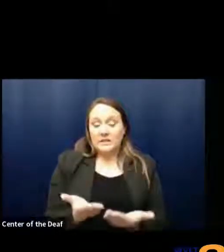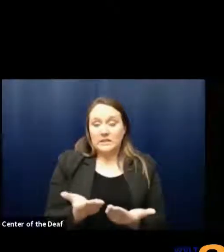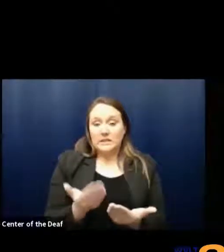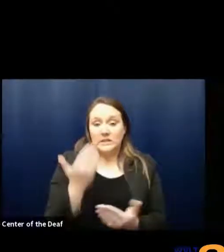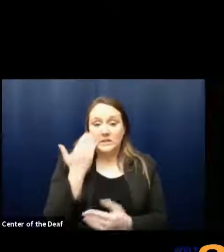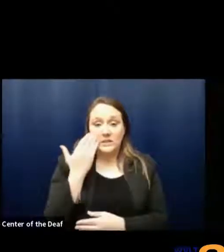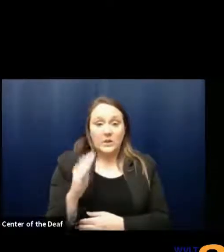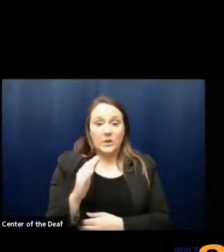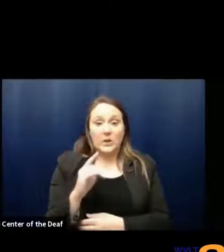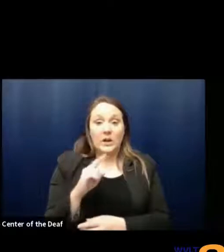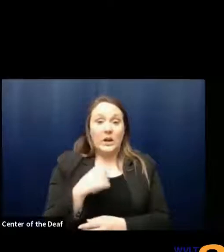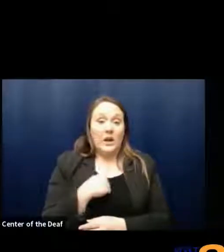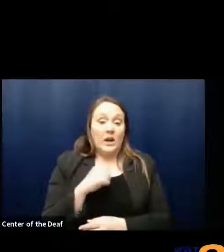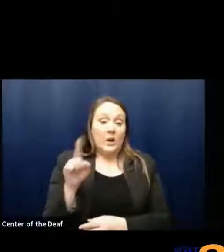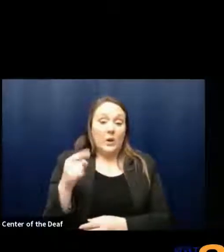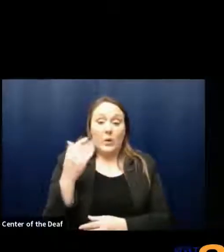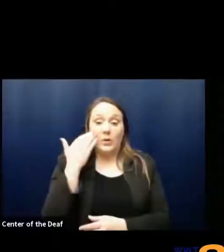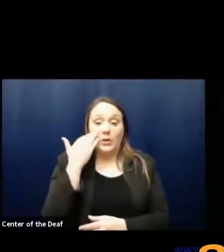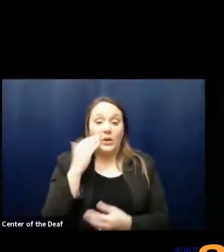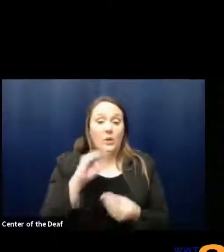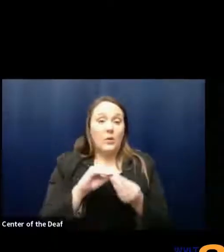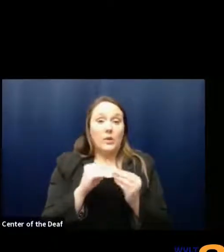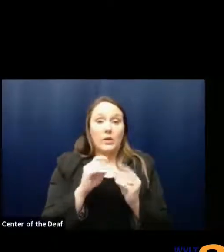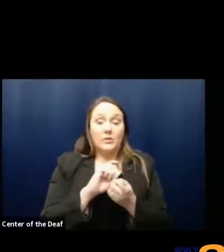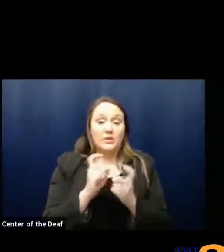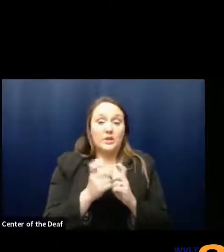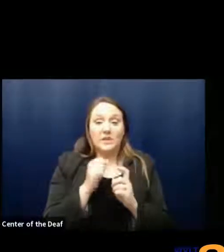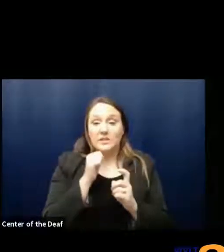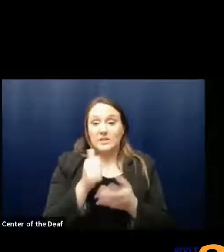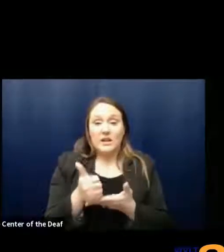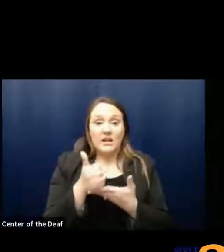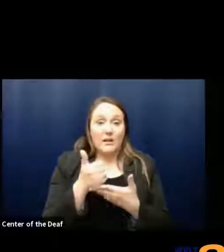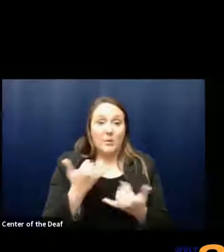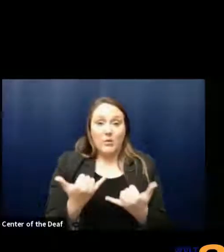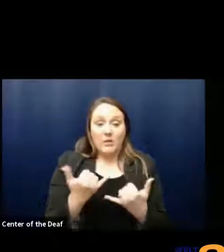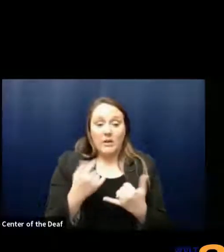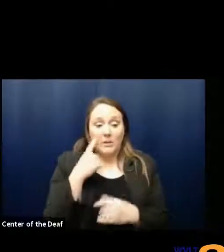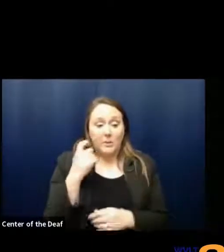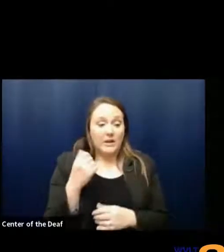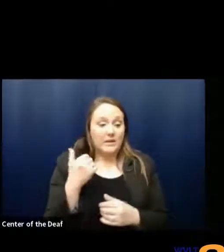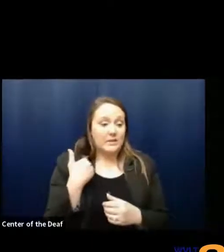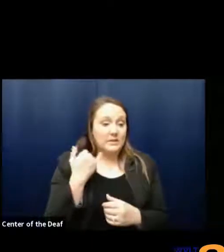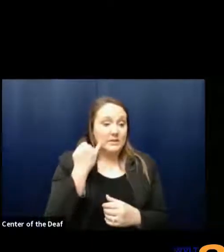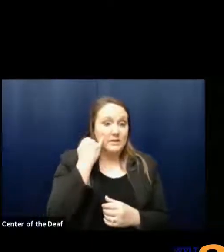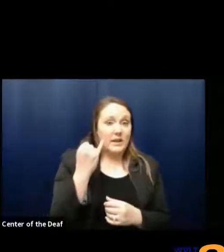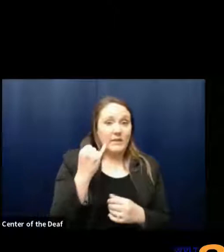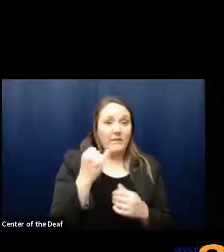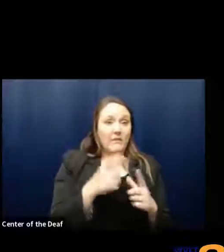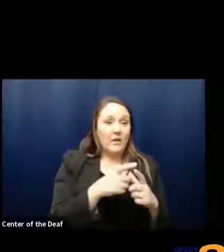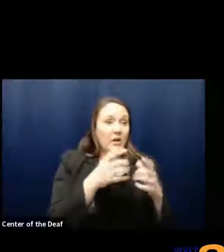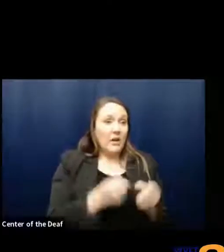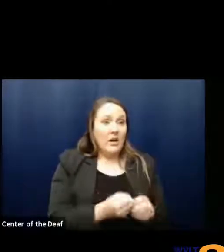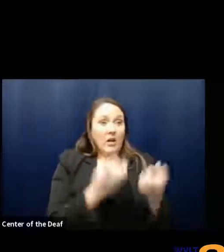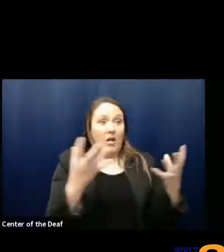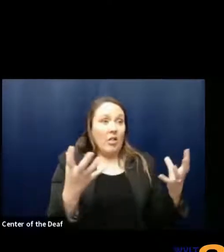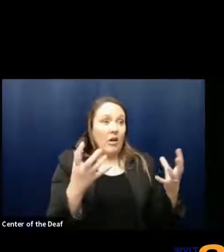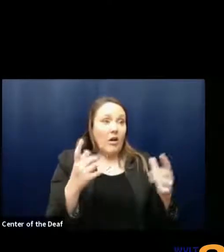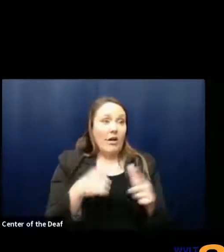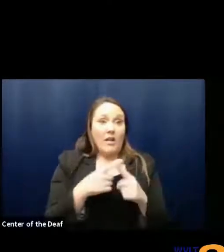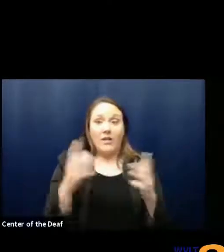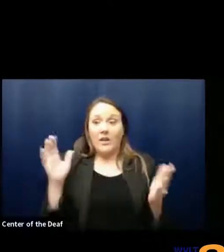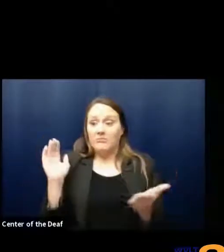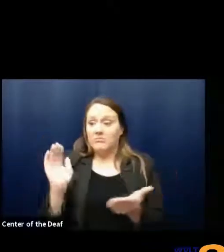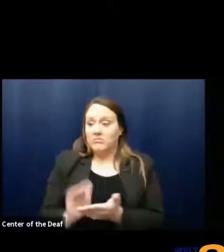number changed. So we'll have to, it's not helpful at this point, because if it goes from, a huge number to a small number or back or forth, it can cause a lot of confusion.